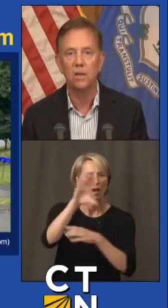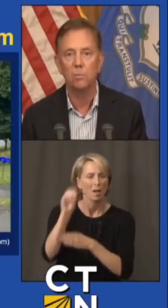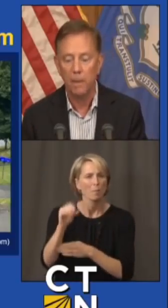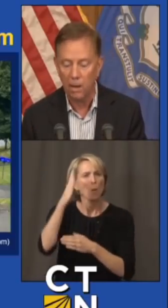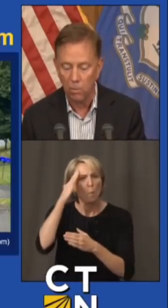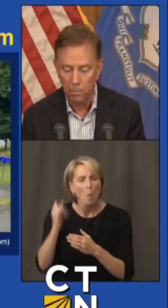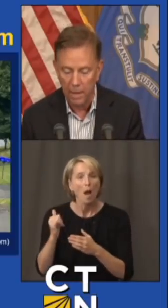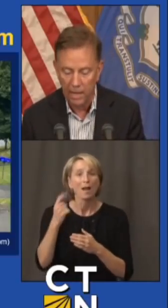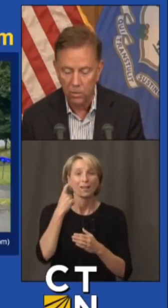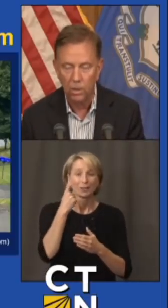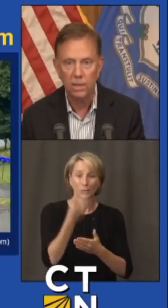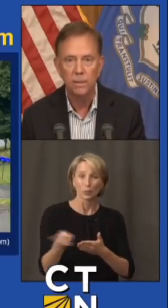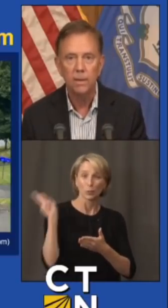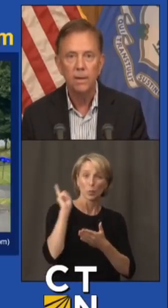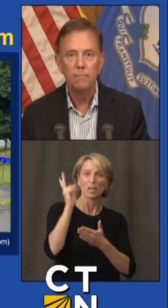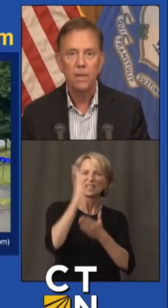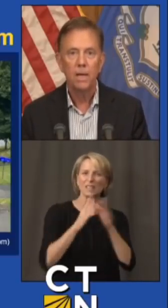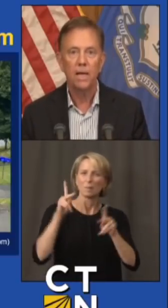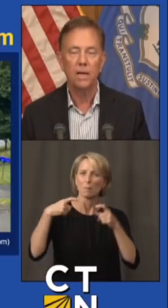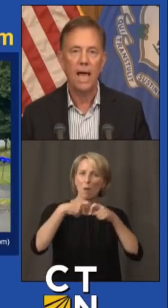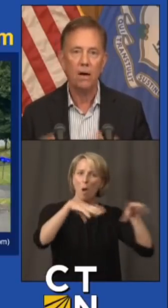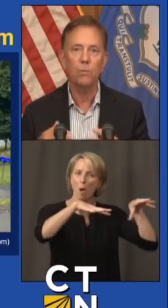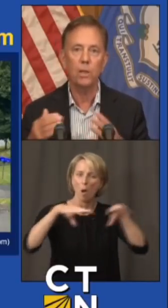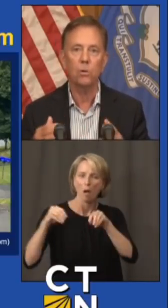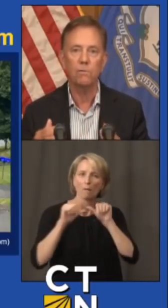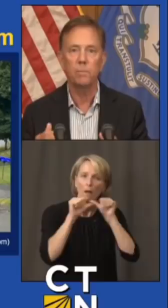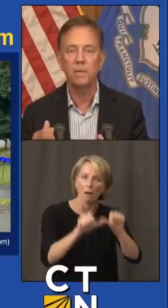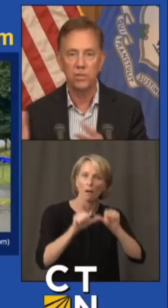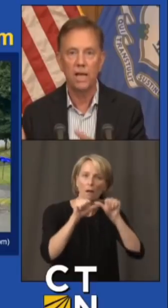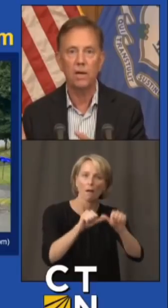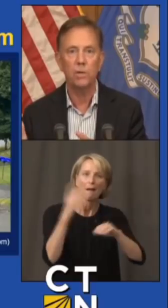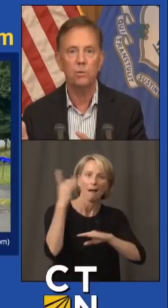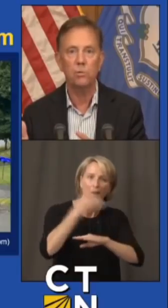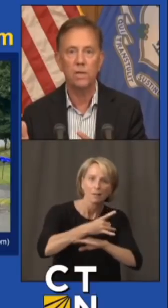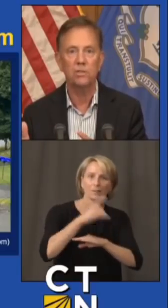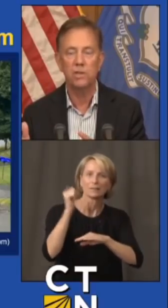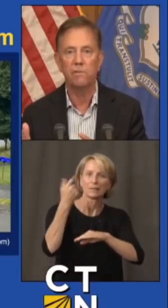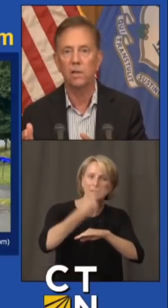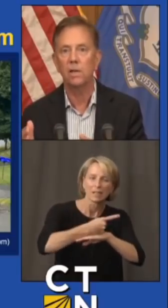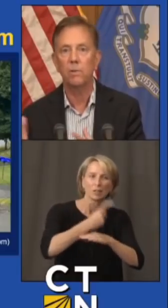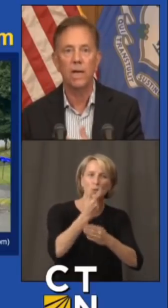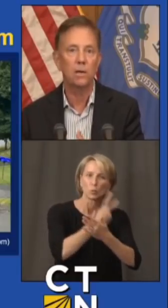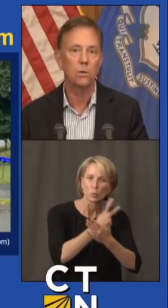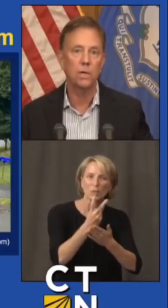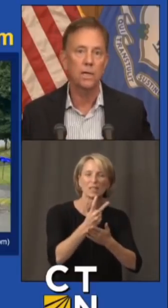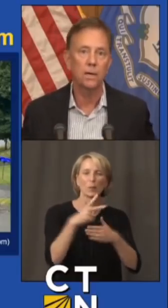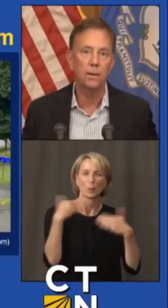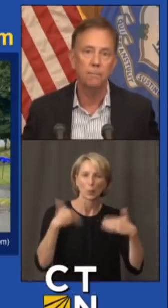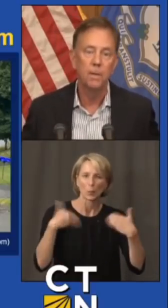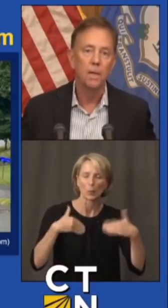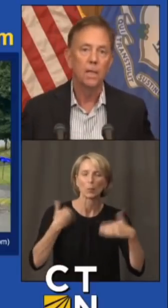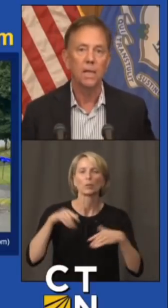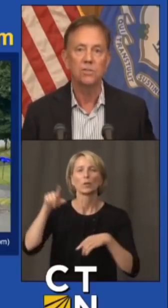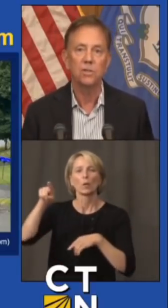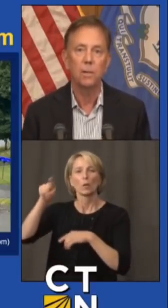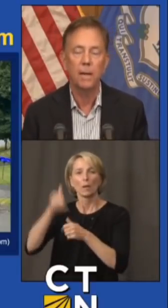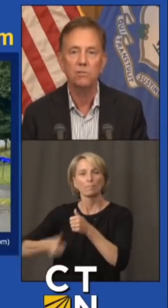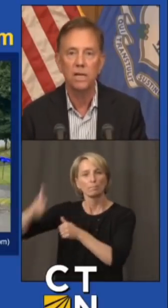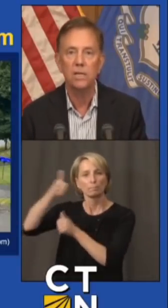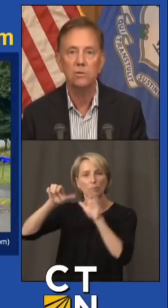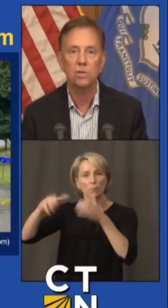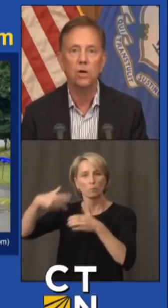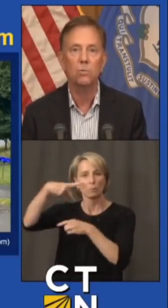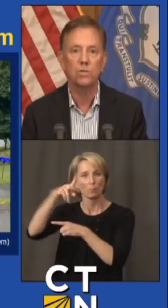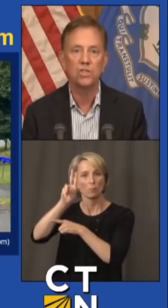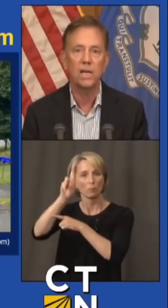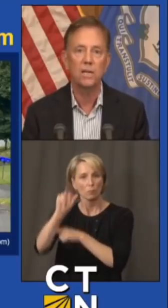to get their power back on. And how do we learn from this, and how do we do things differently? We had a learning lesson about